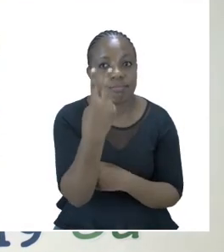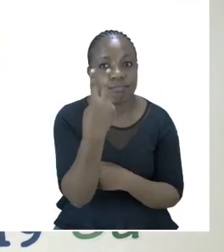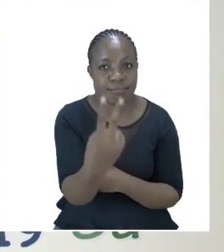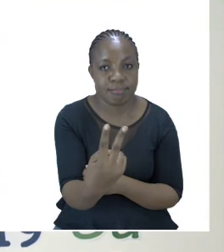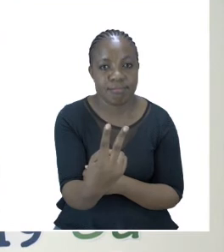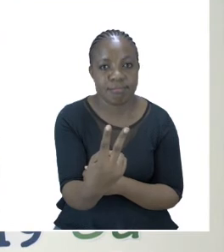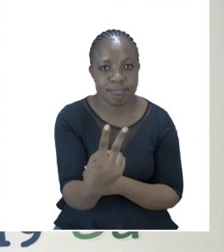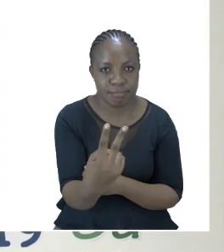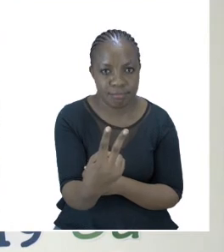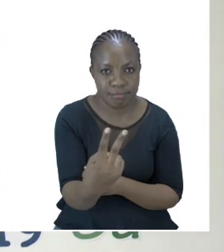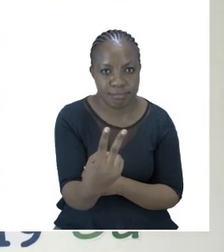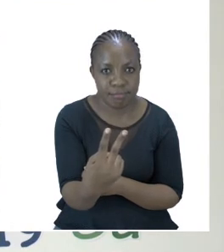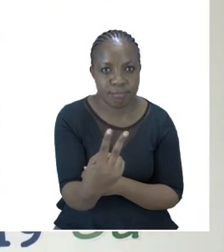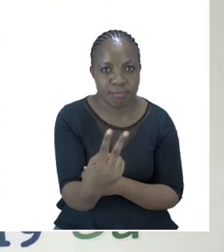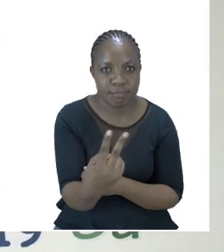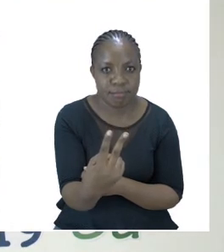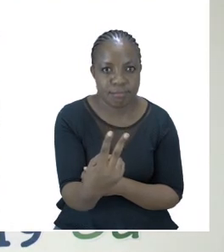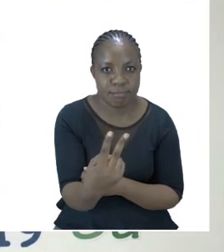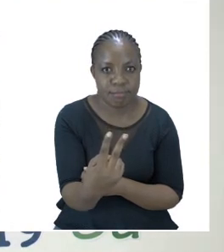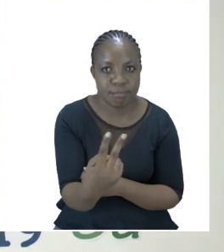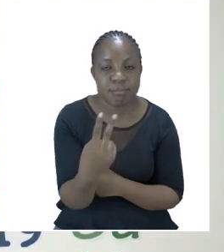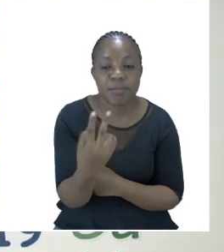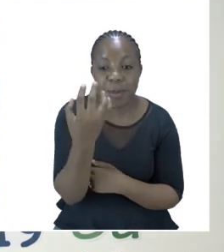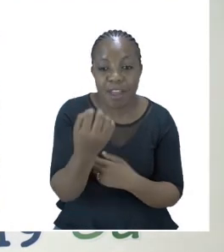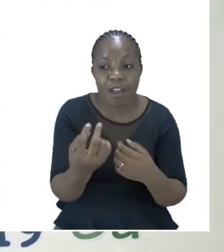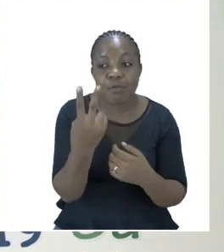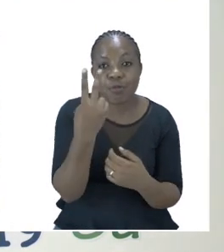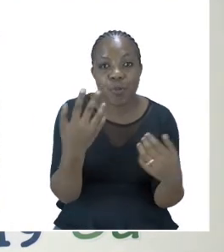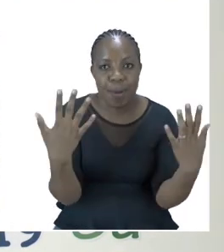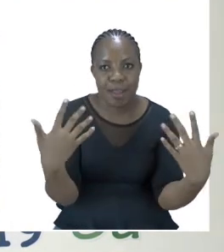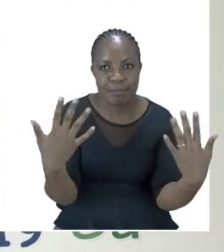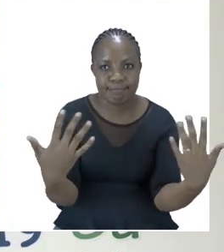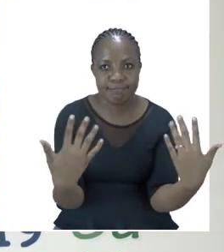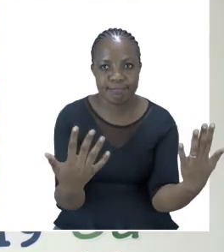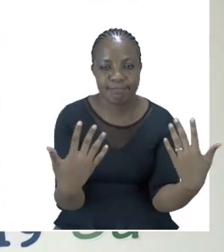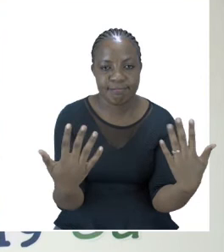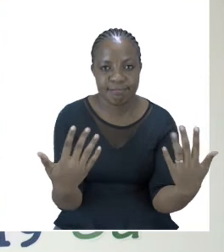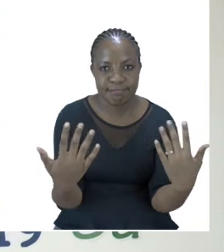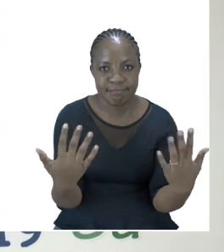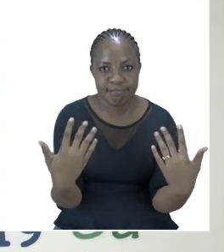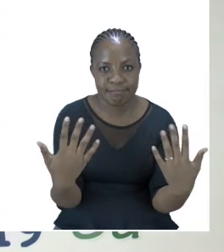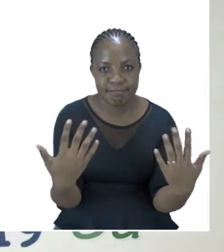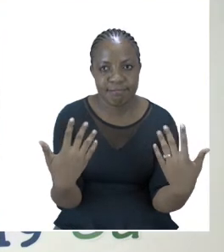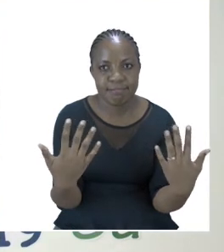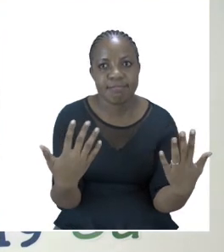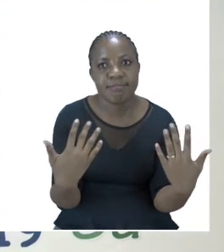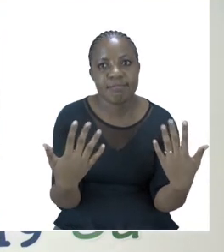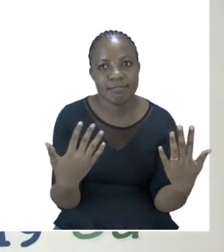we also have 2 hands. Yes,